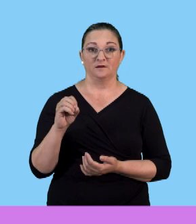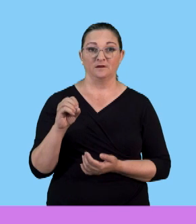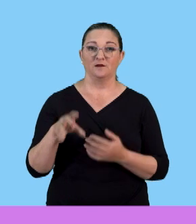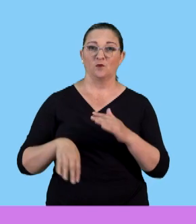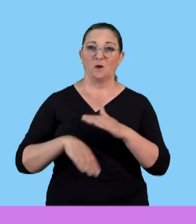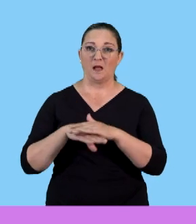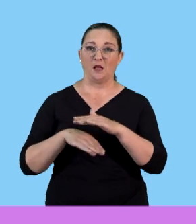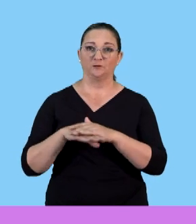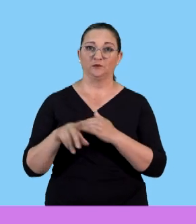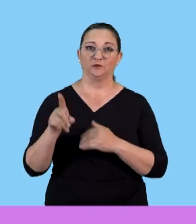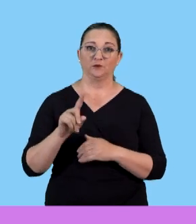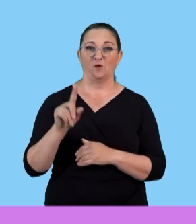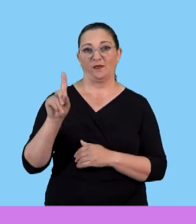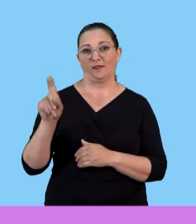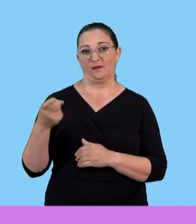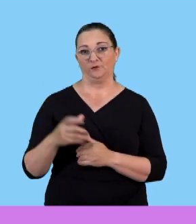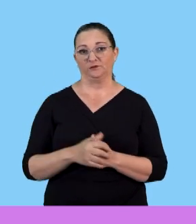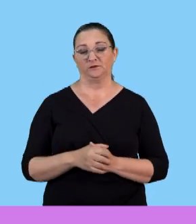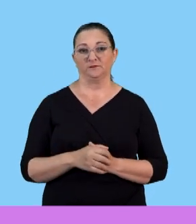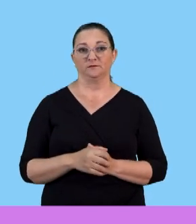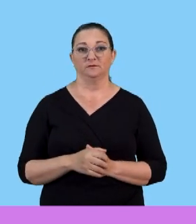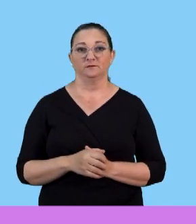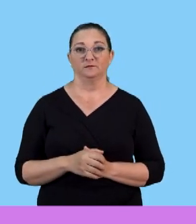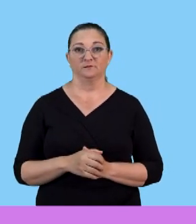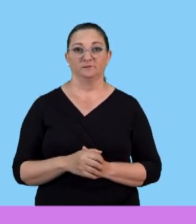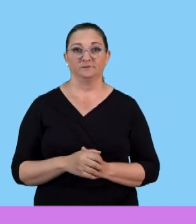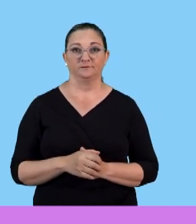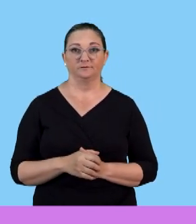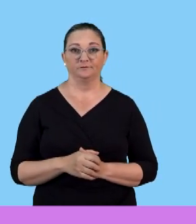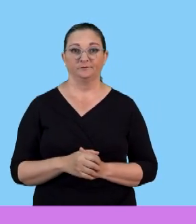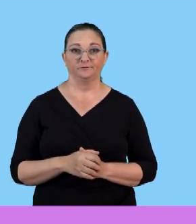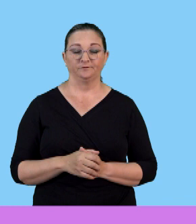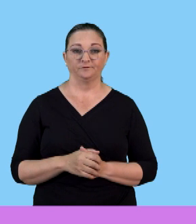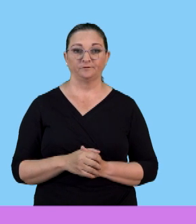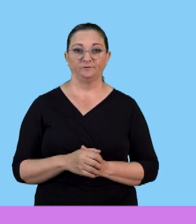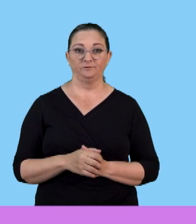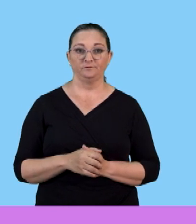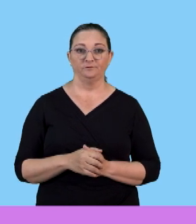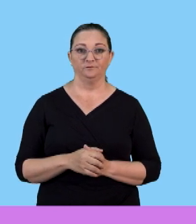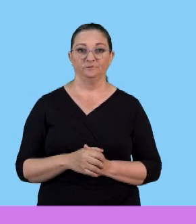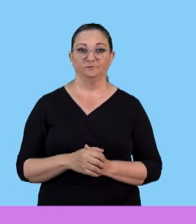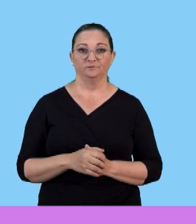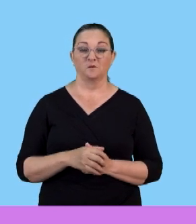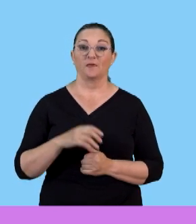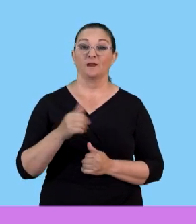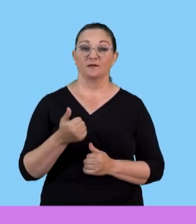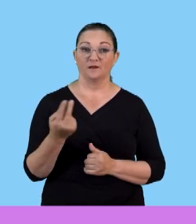6. So it can go up to 1,000. Can go up to 1,000. And